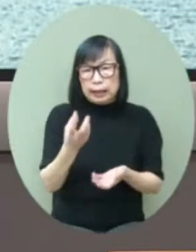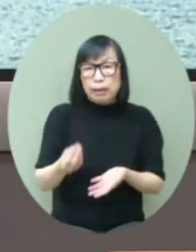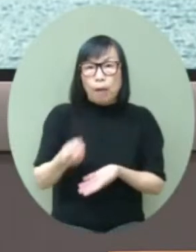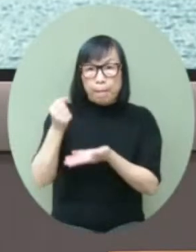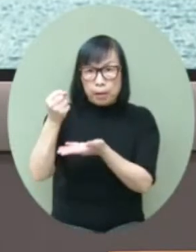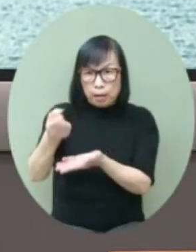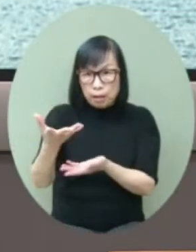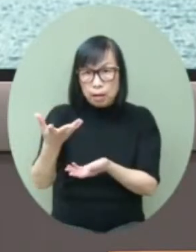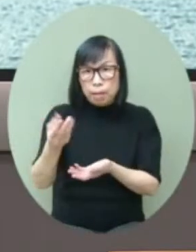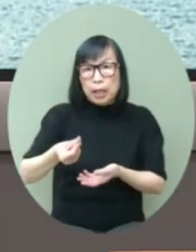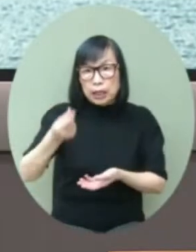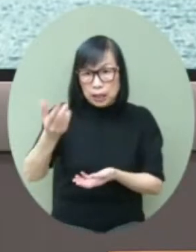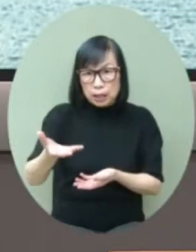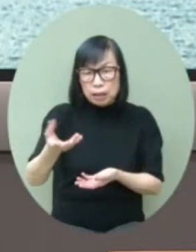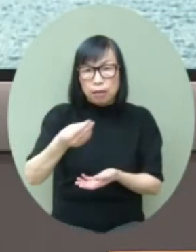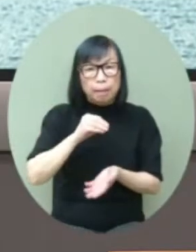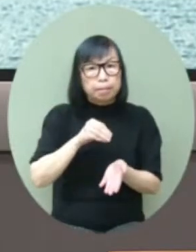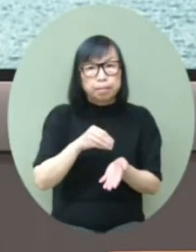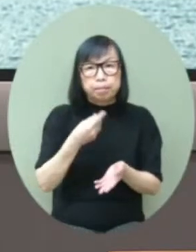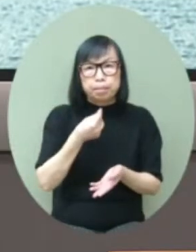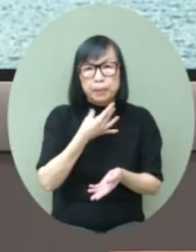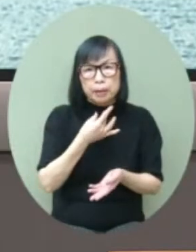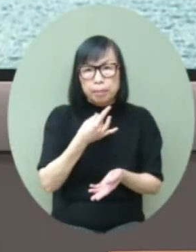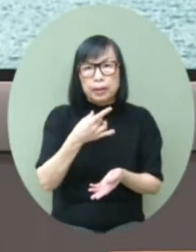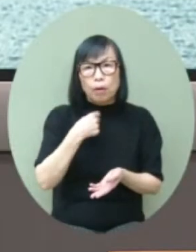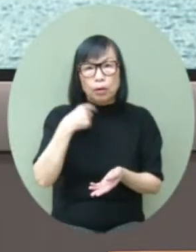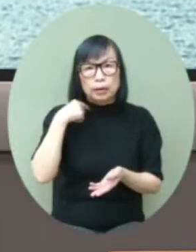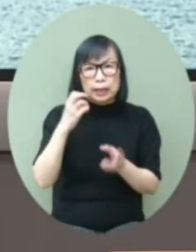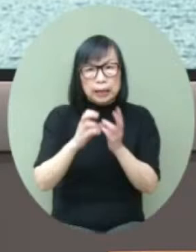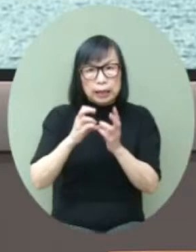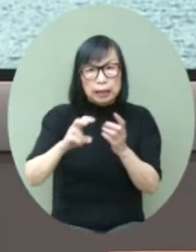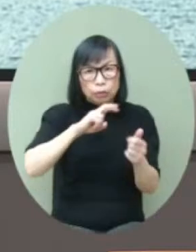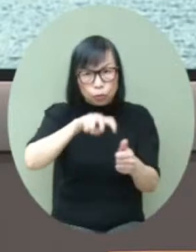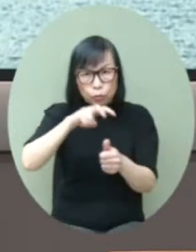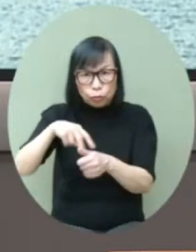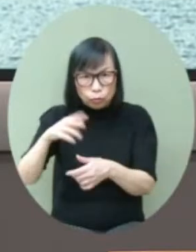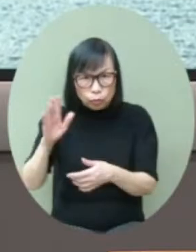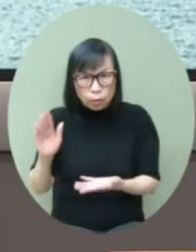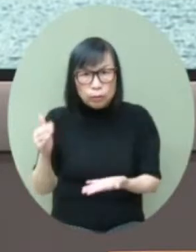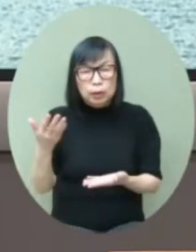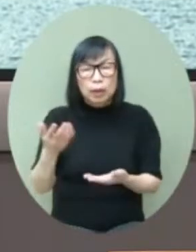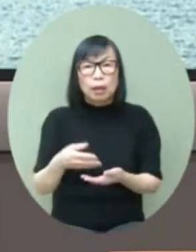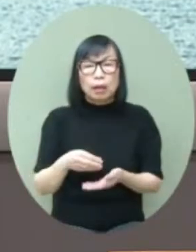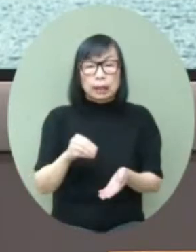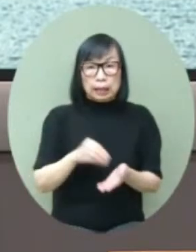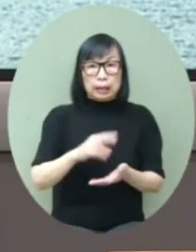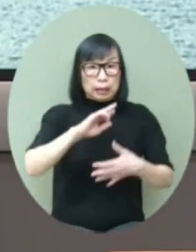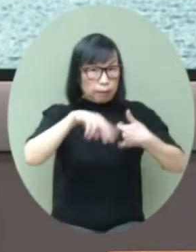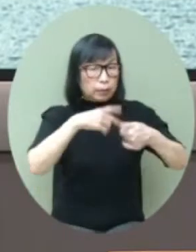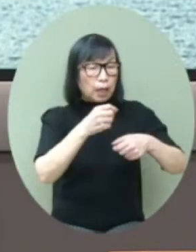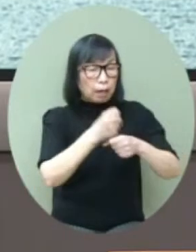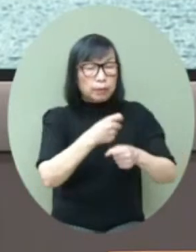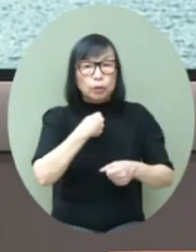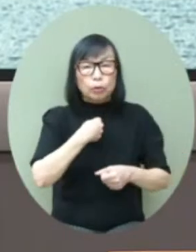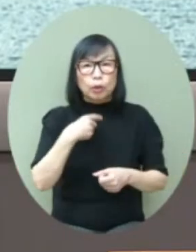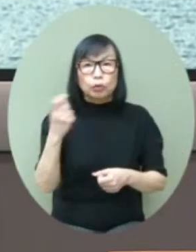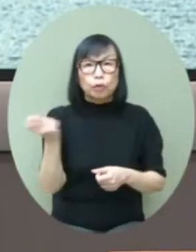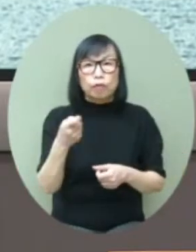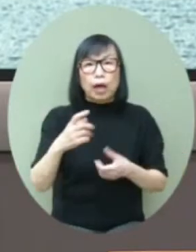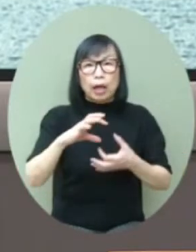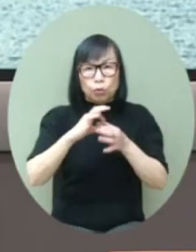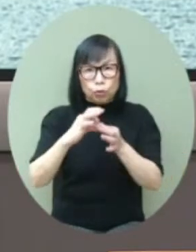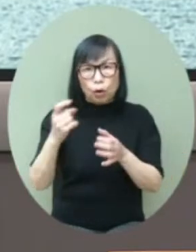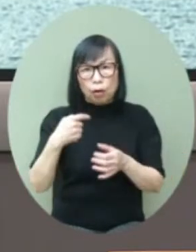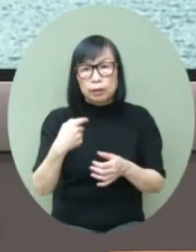We understand that some people, we may not be able to, trace some of the customers because they